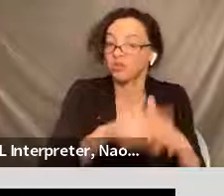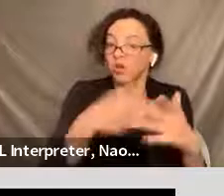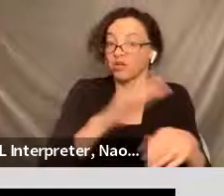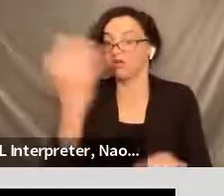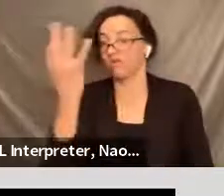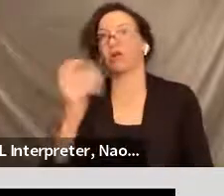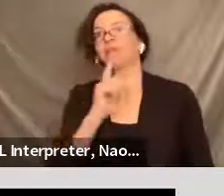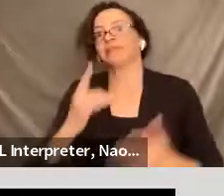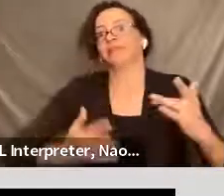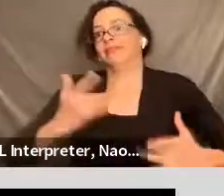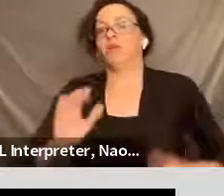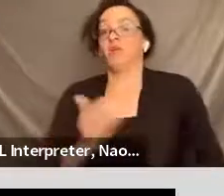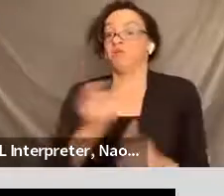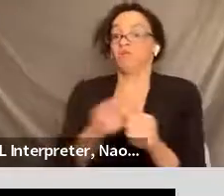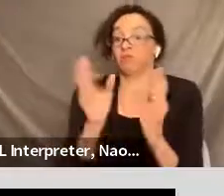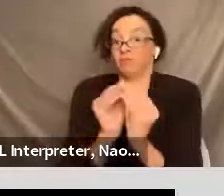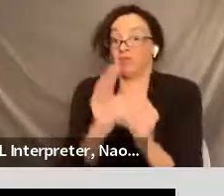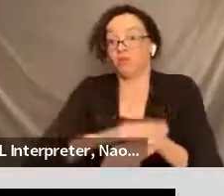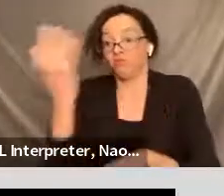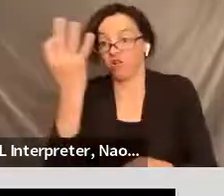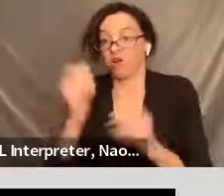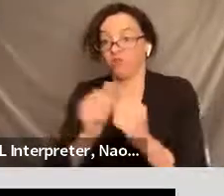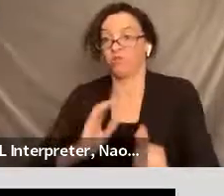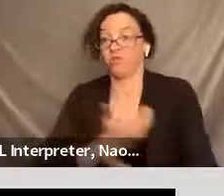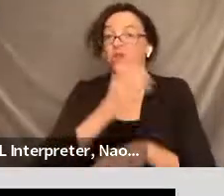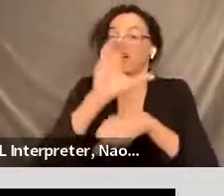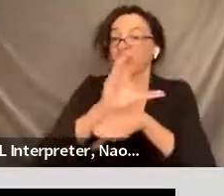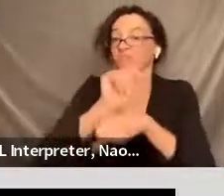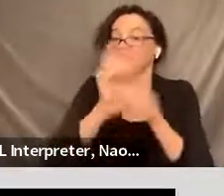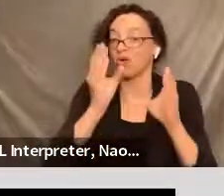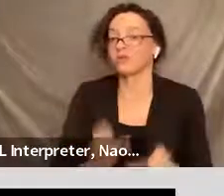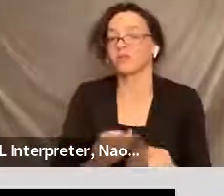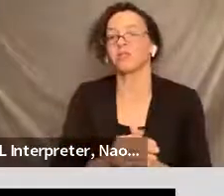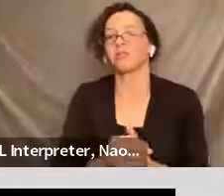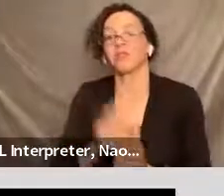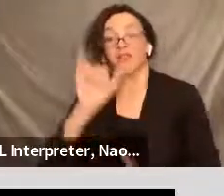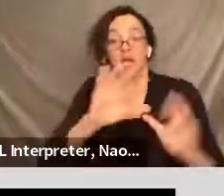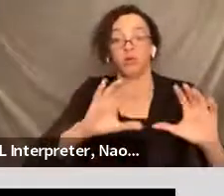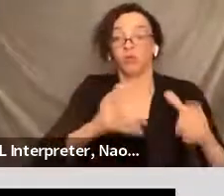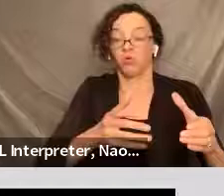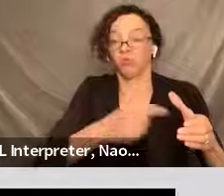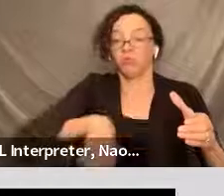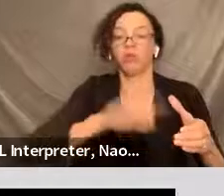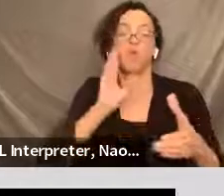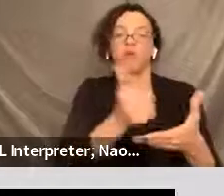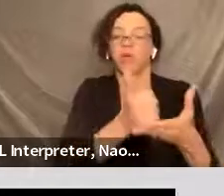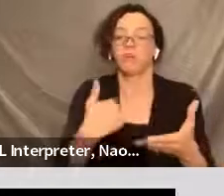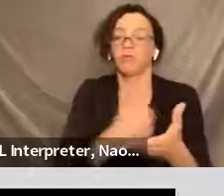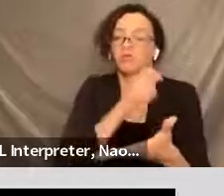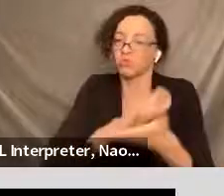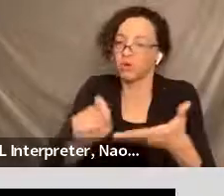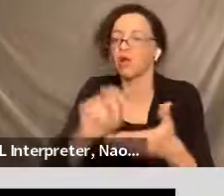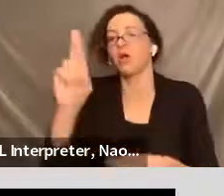Friday with our consultant. So that group will be helping us write the RFP, do the